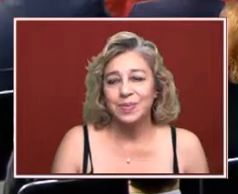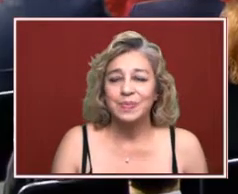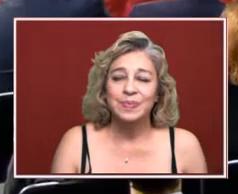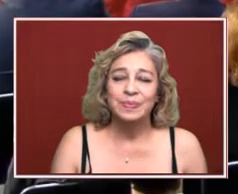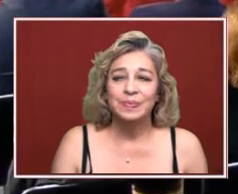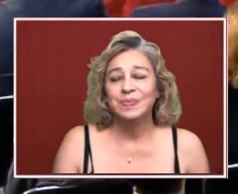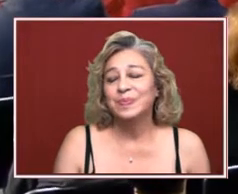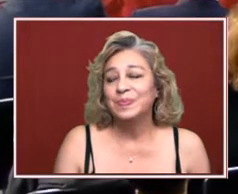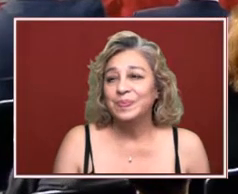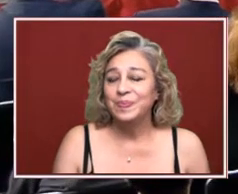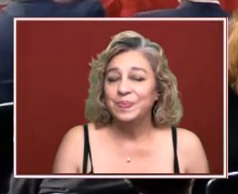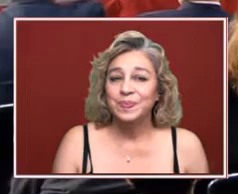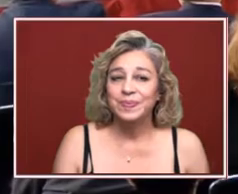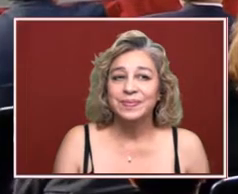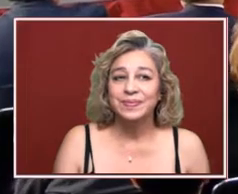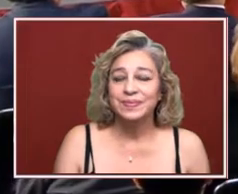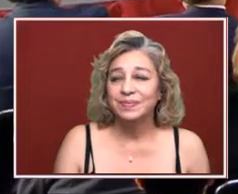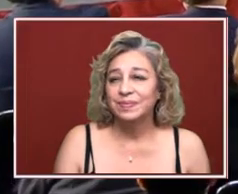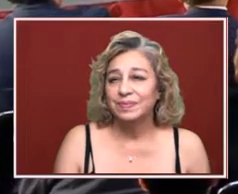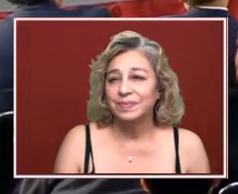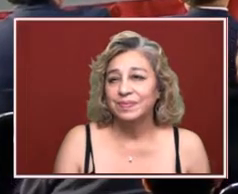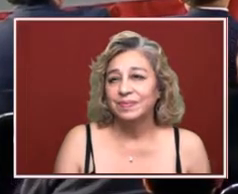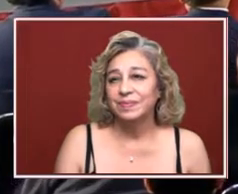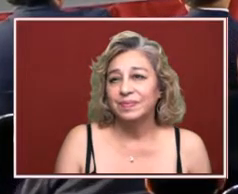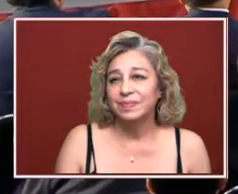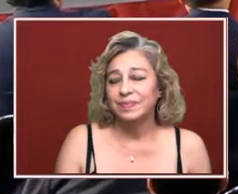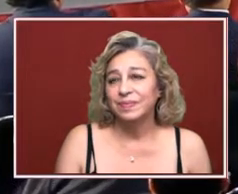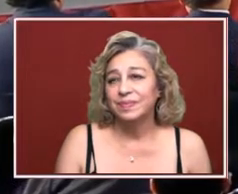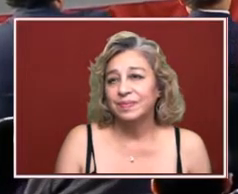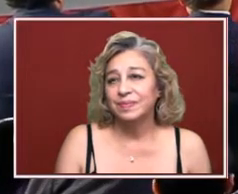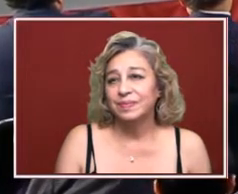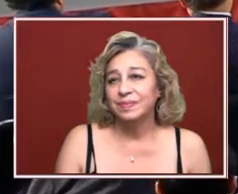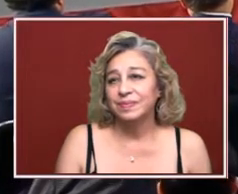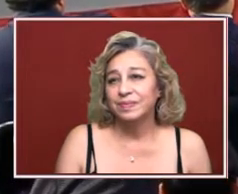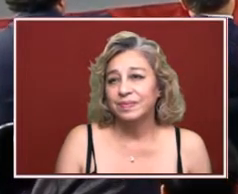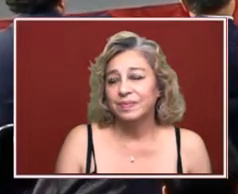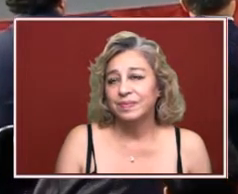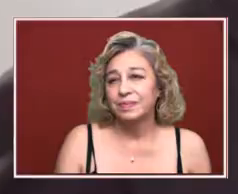pesos. Un ahorro del